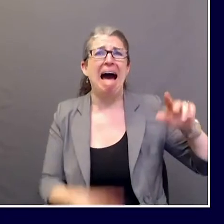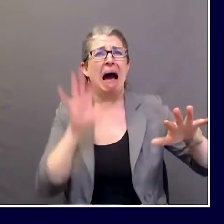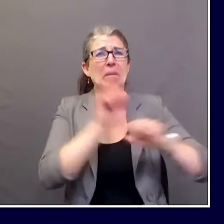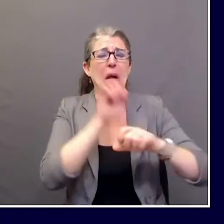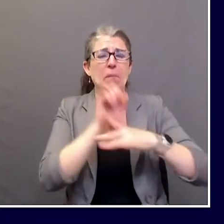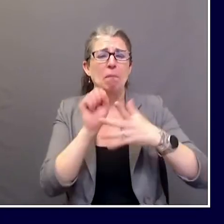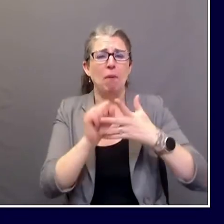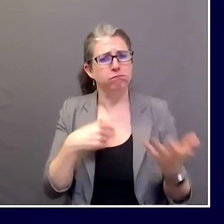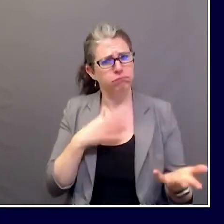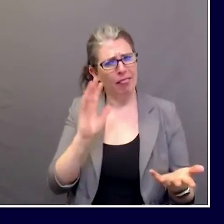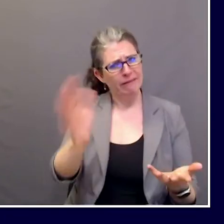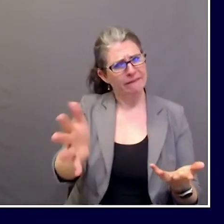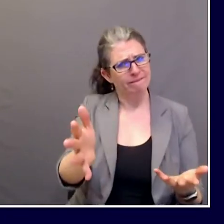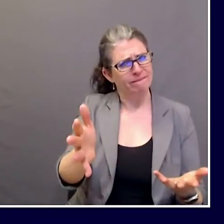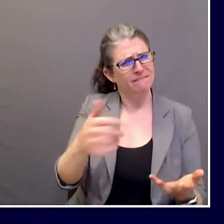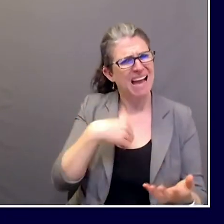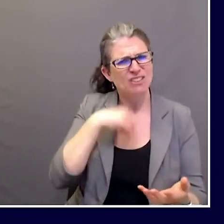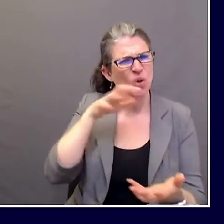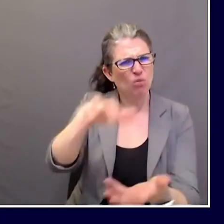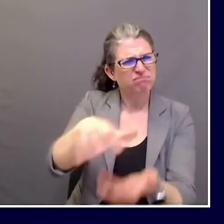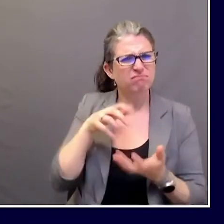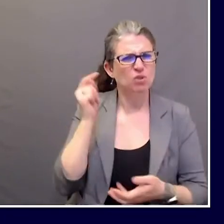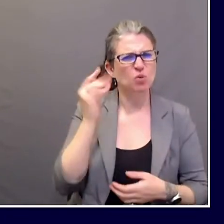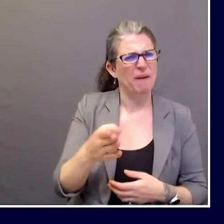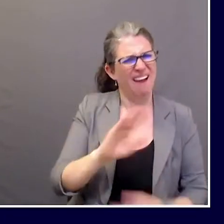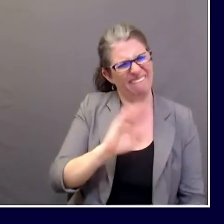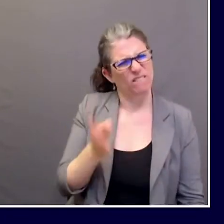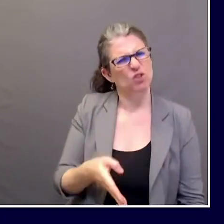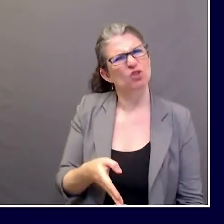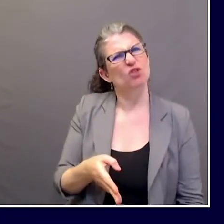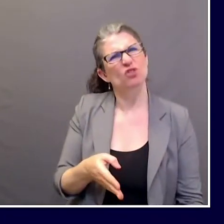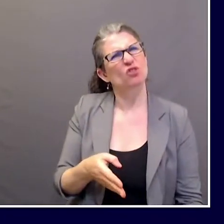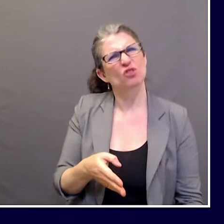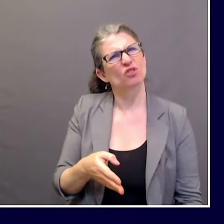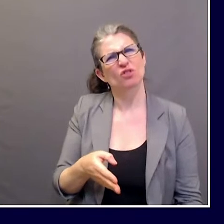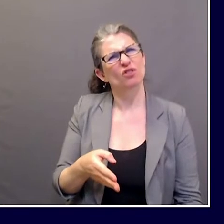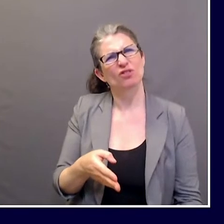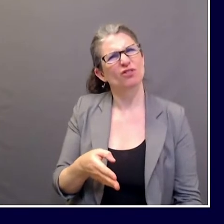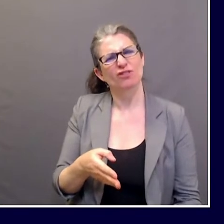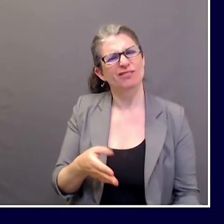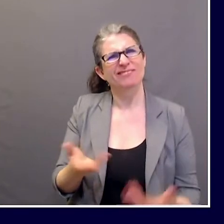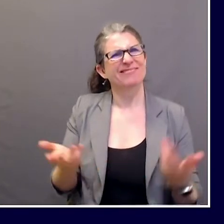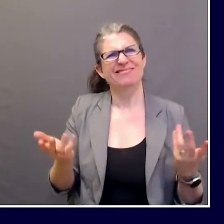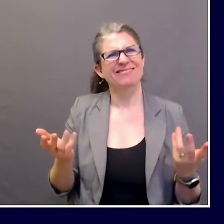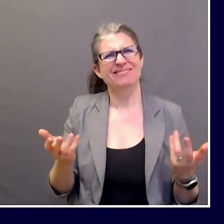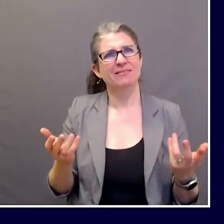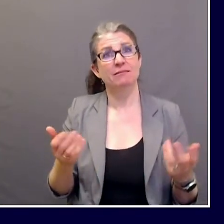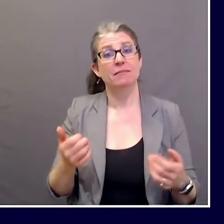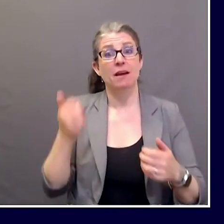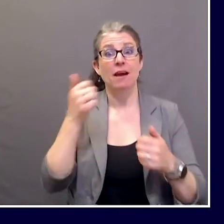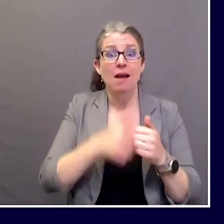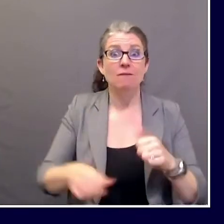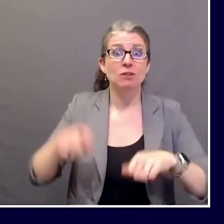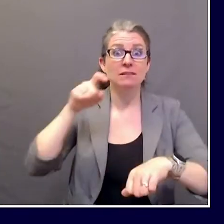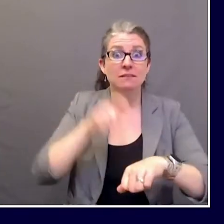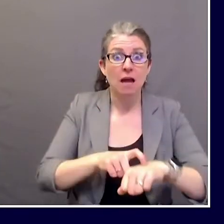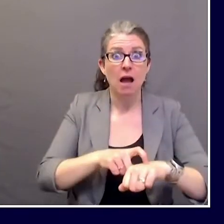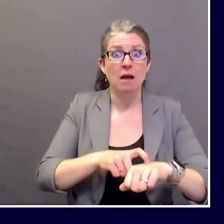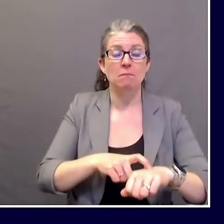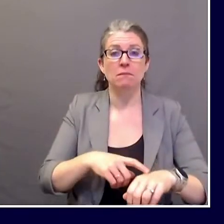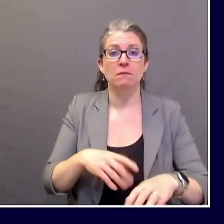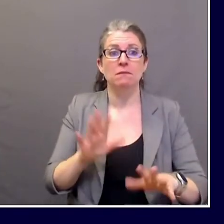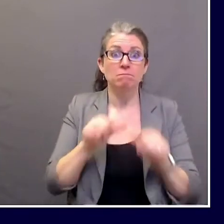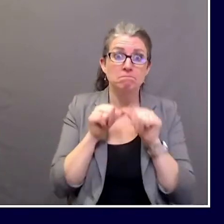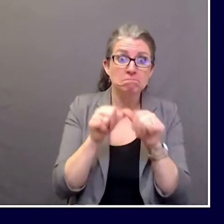I can't promise in every instance forever and ever that we may not have to entail cancellations, but our approach is, of course,